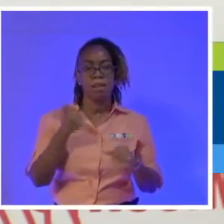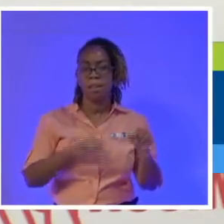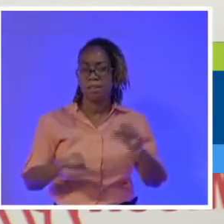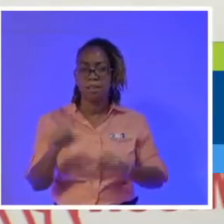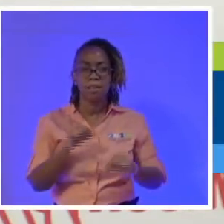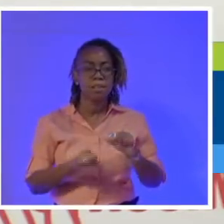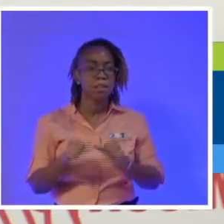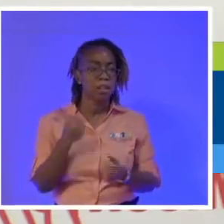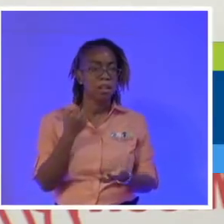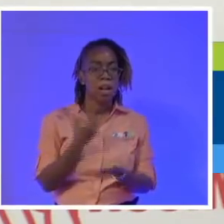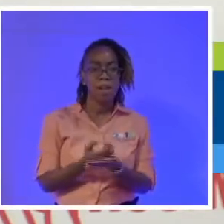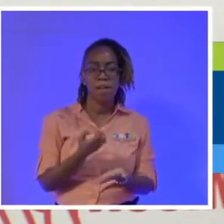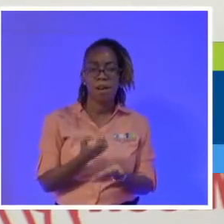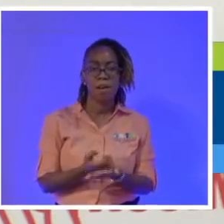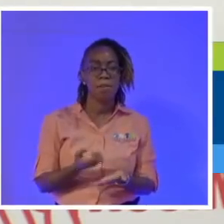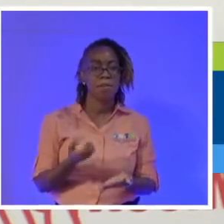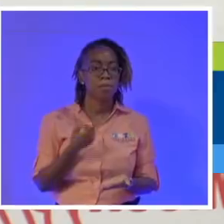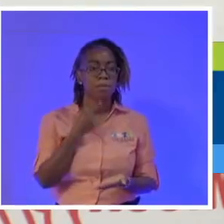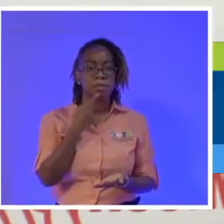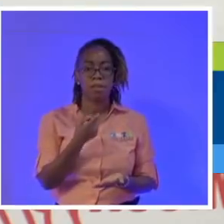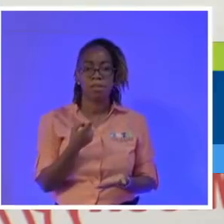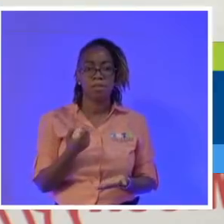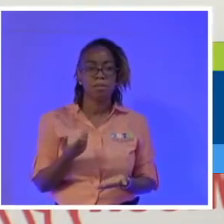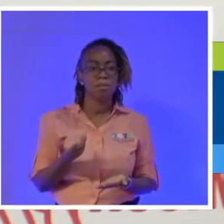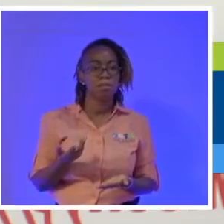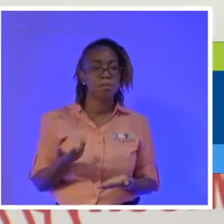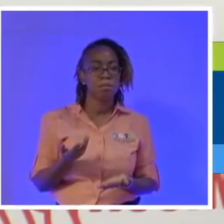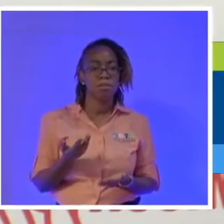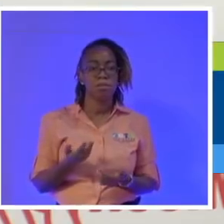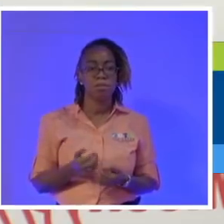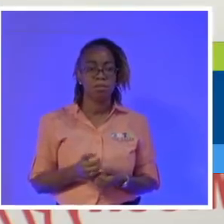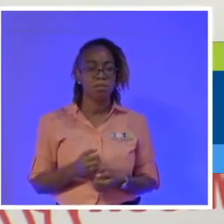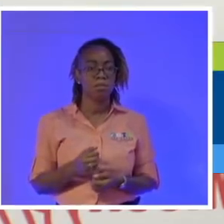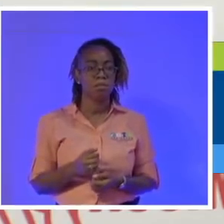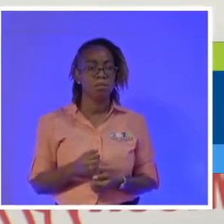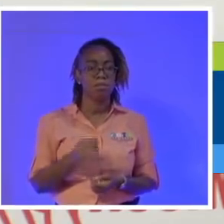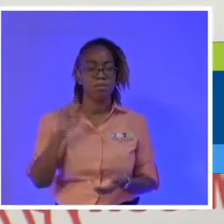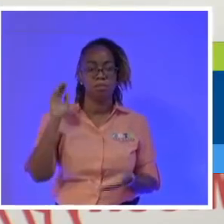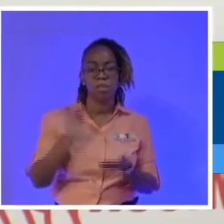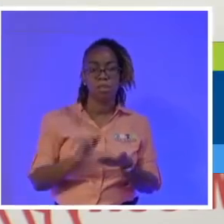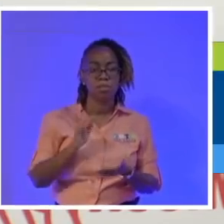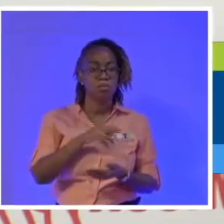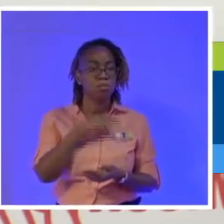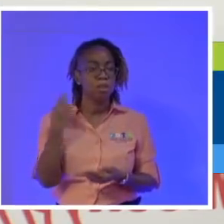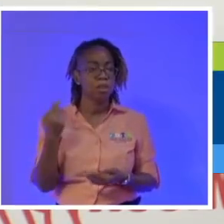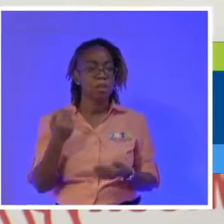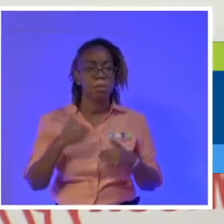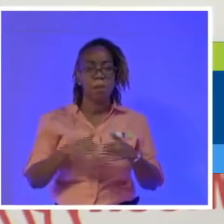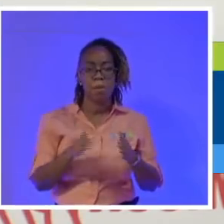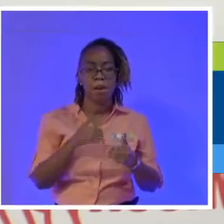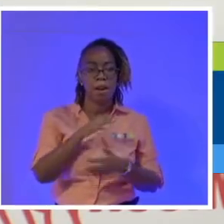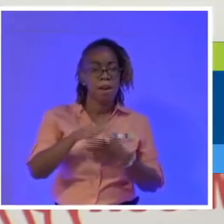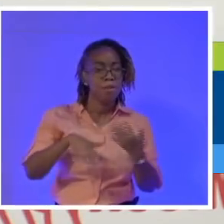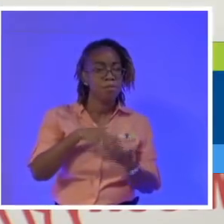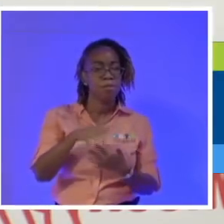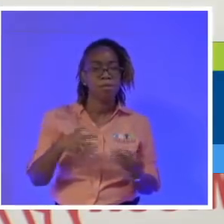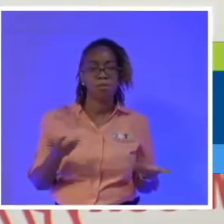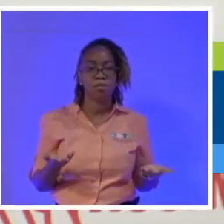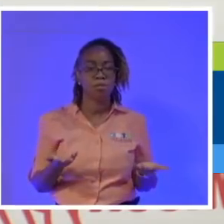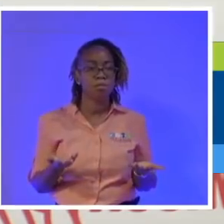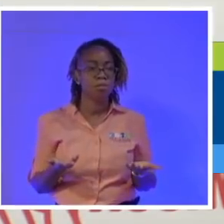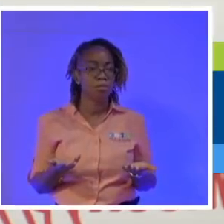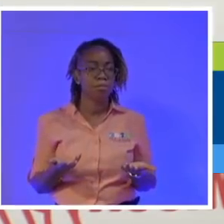to make the claim that the measures to reduce risk during public interaction would be